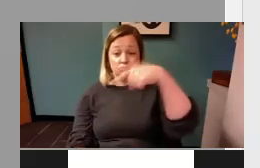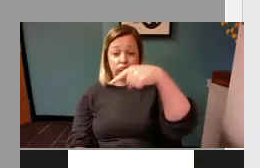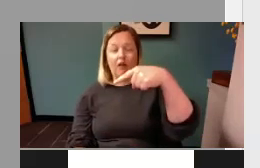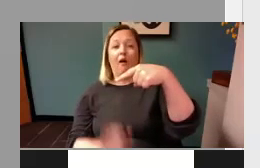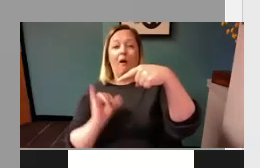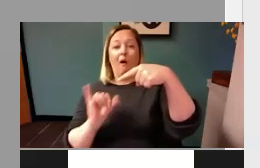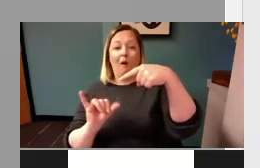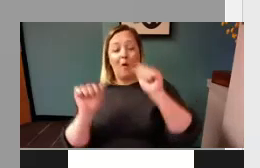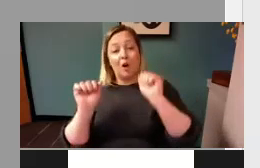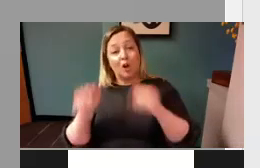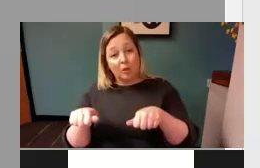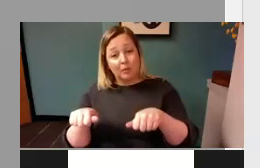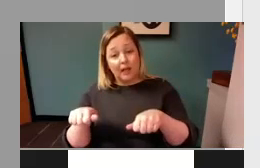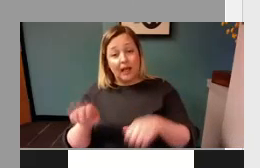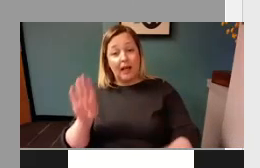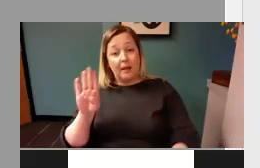here,